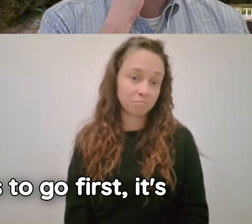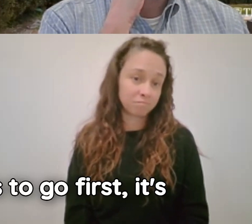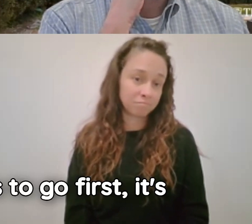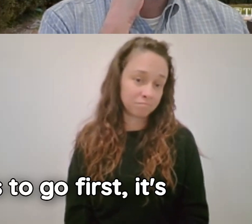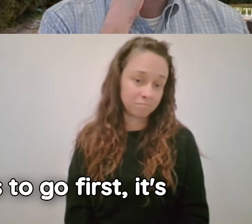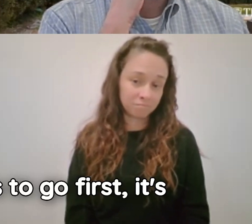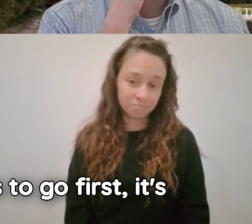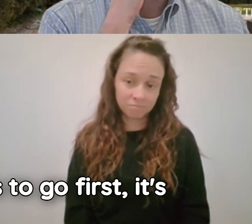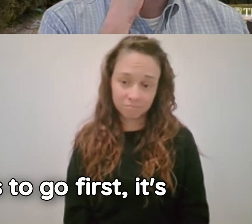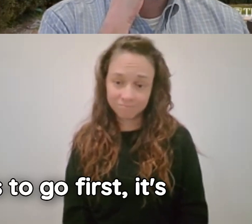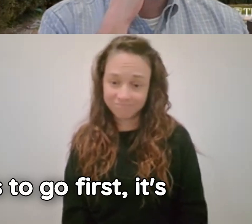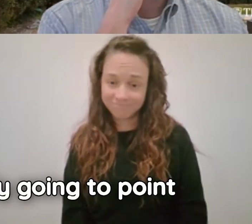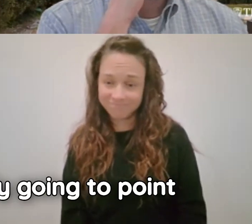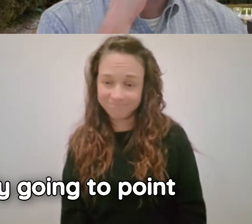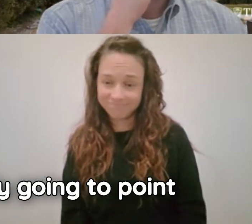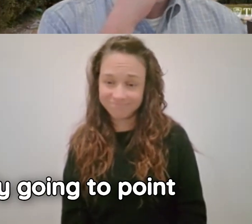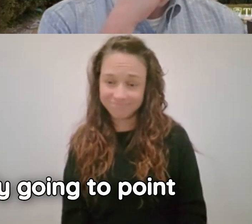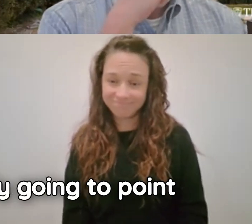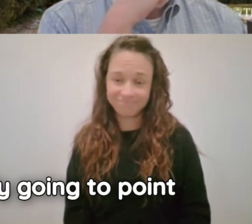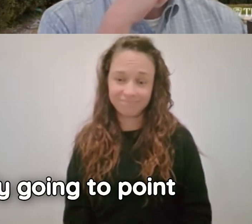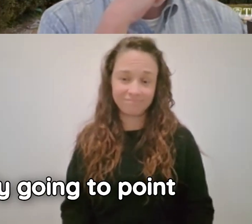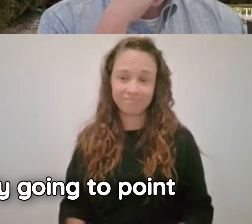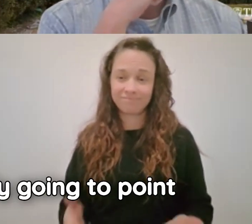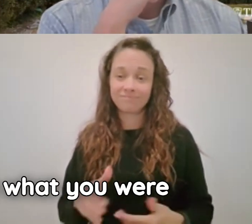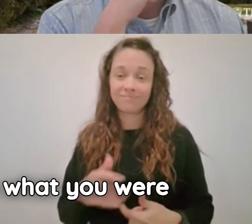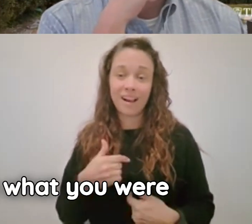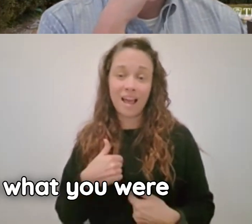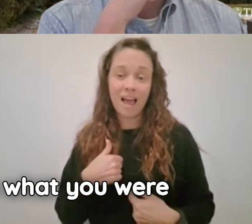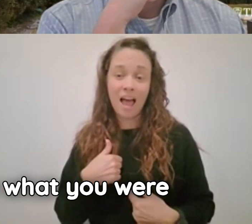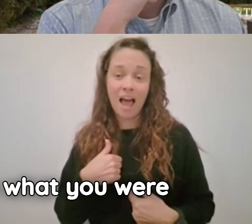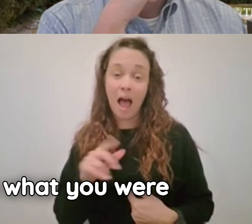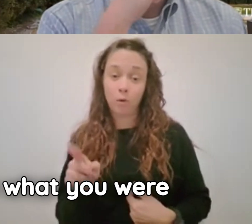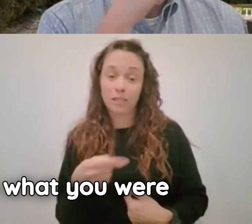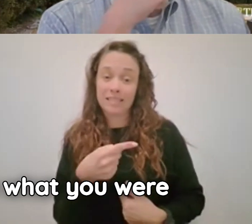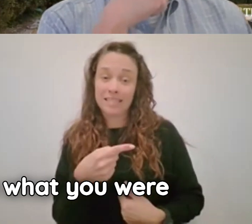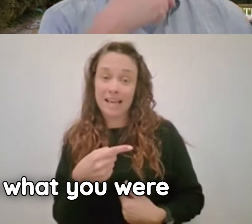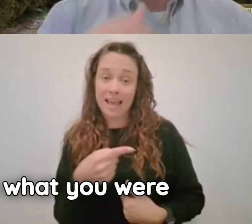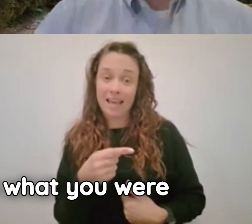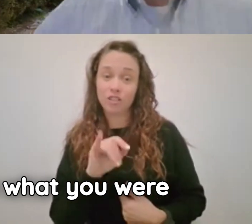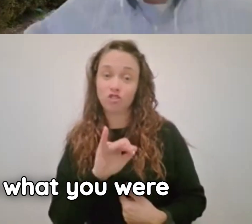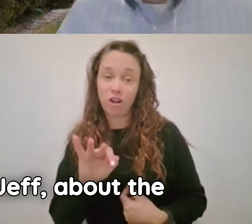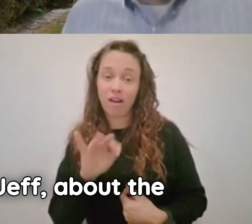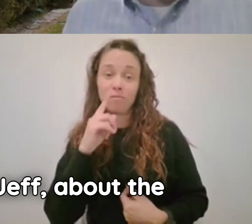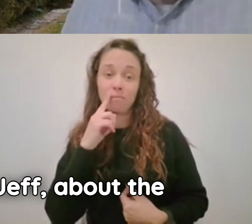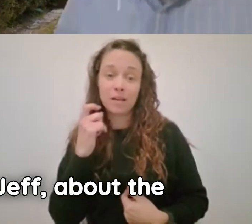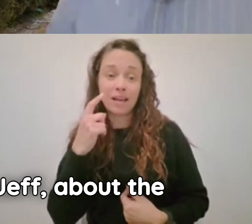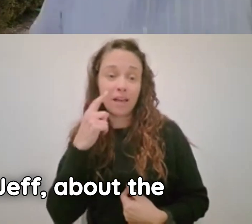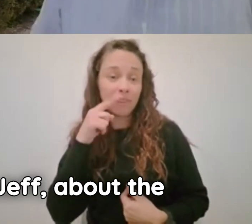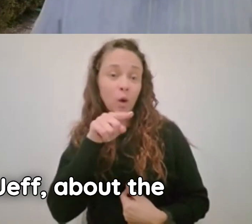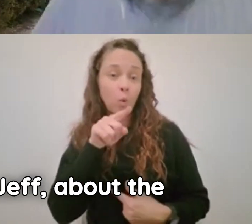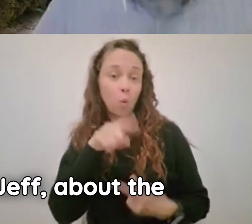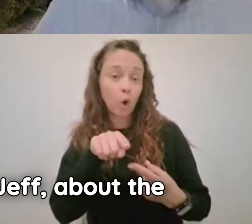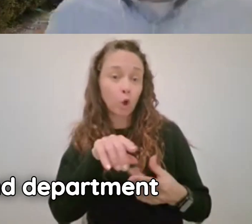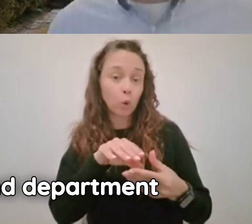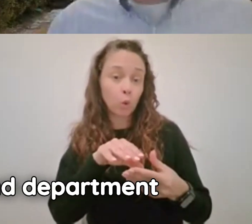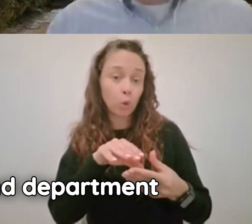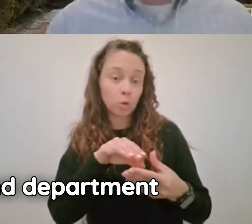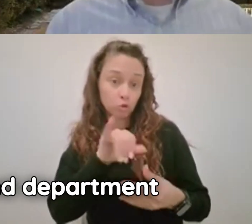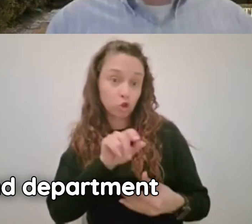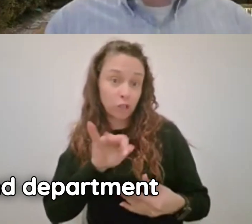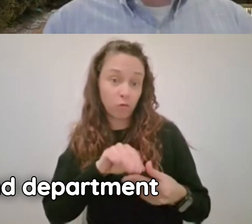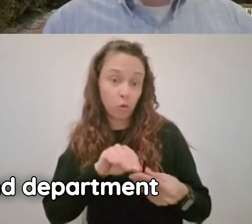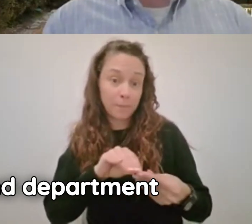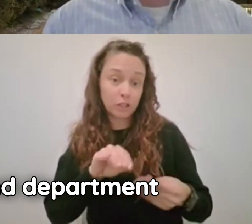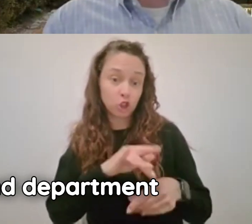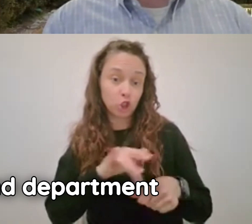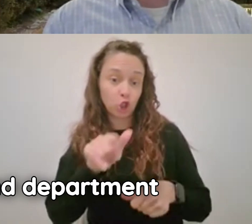Jeff, or whoever wants to go first, it's up to you. I was actually going to point to Jeff because I think what you were talking about earlier, Jeff, about the